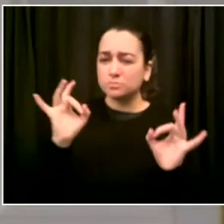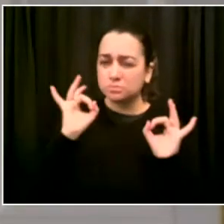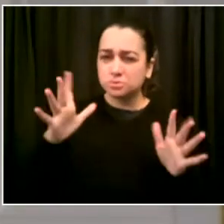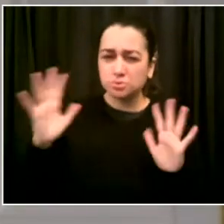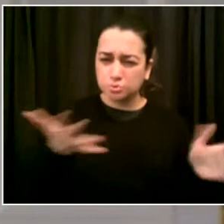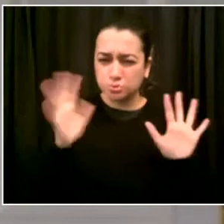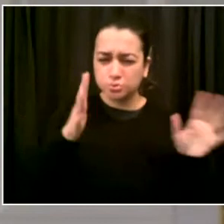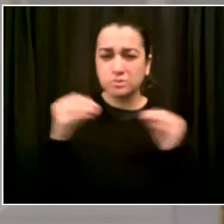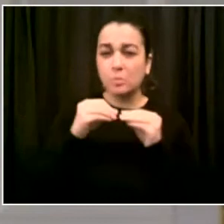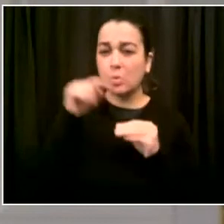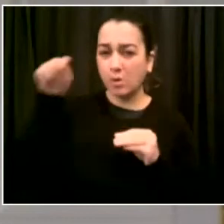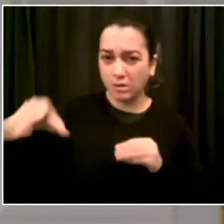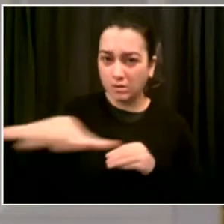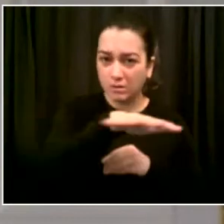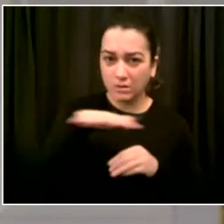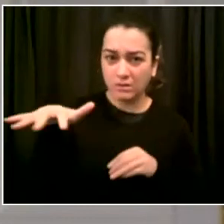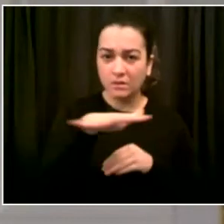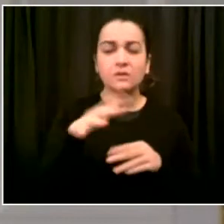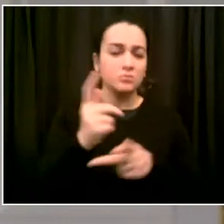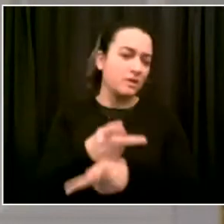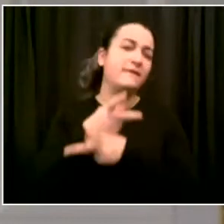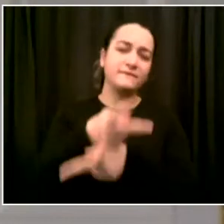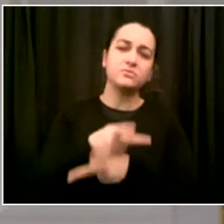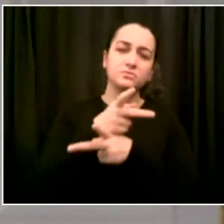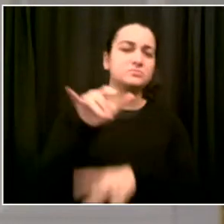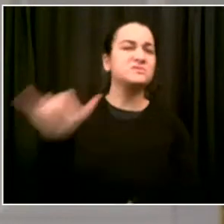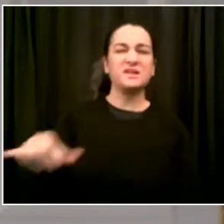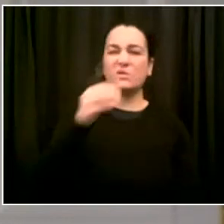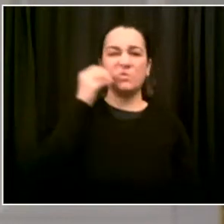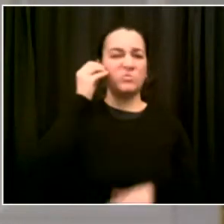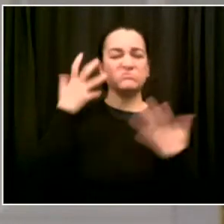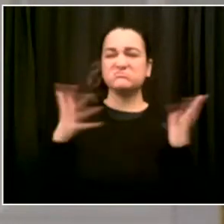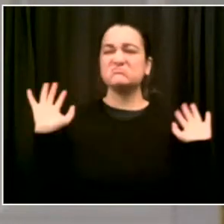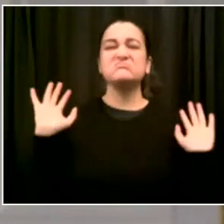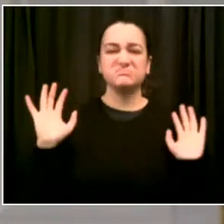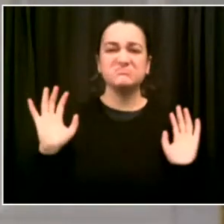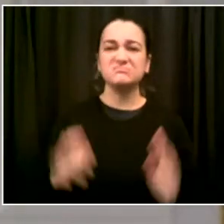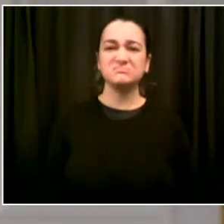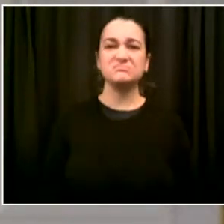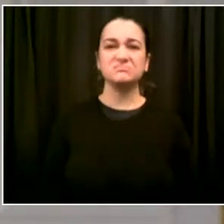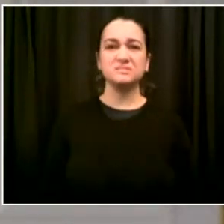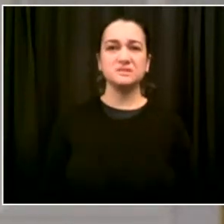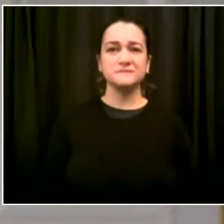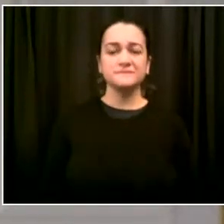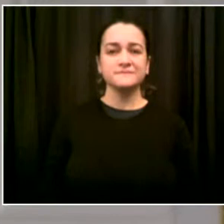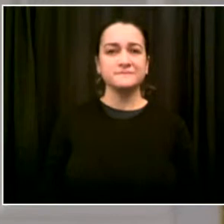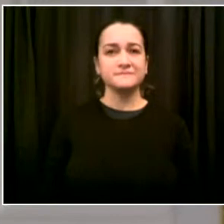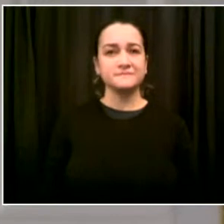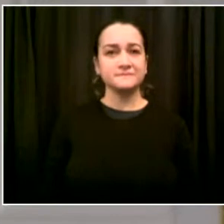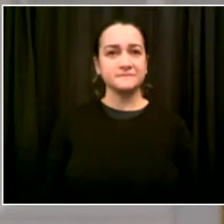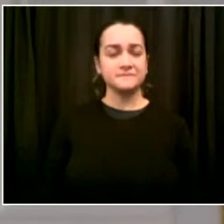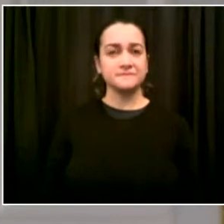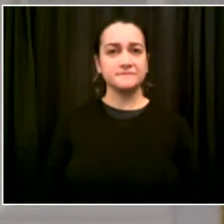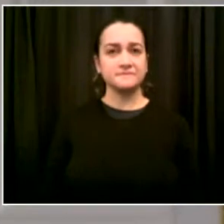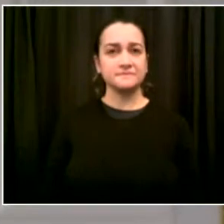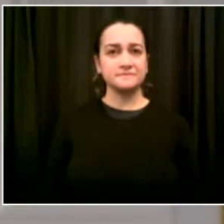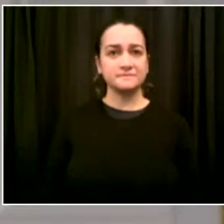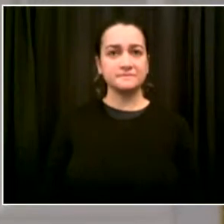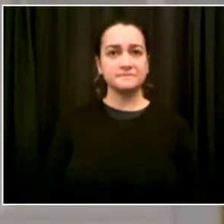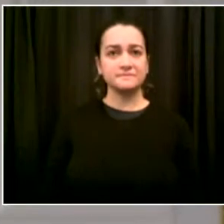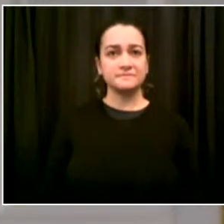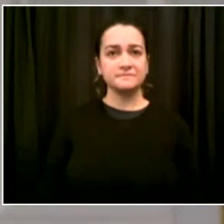Service has not issued an official blizzard warning, as the mayor stated, we are going to see blizzard-like